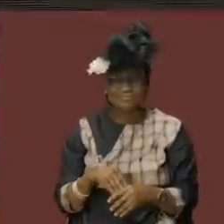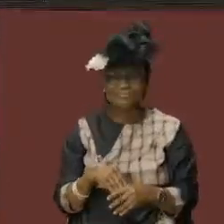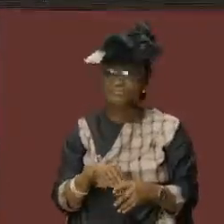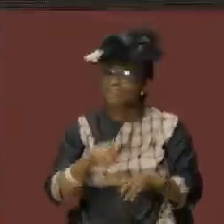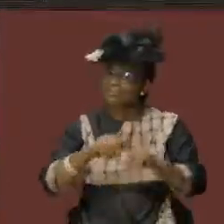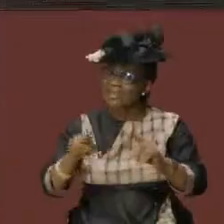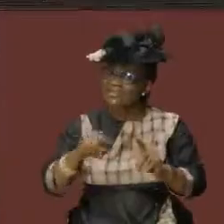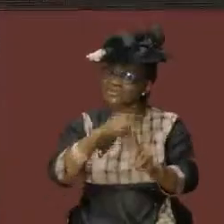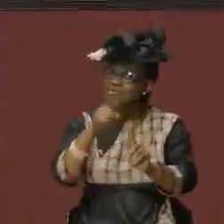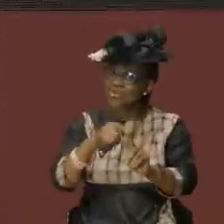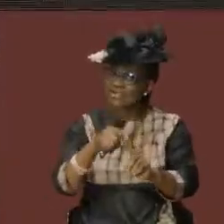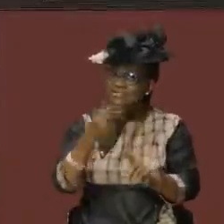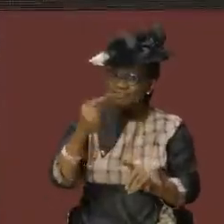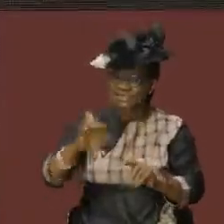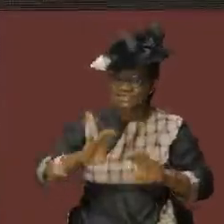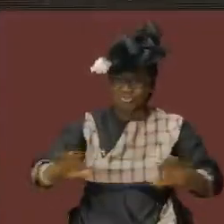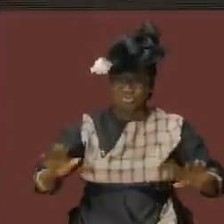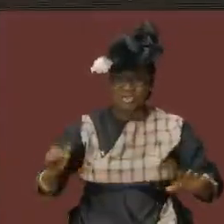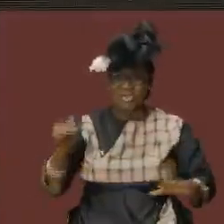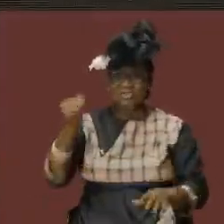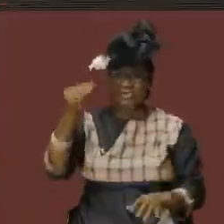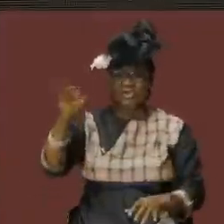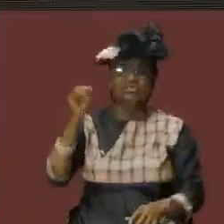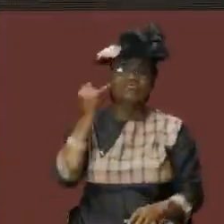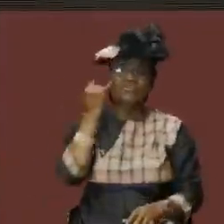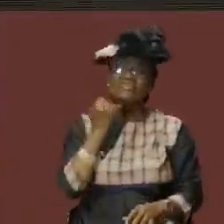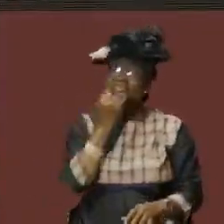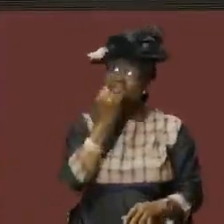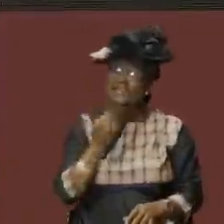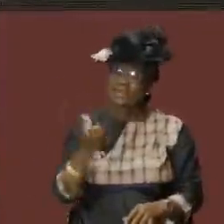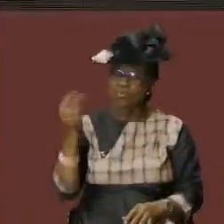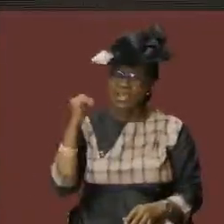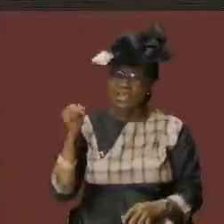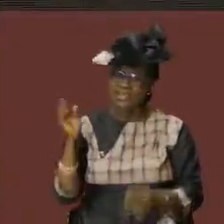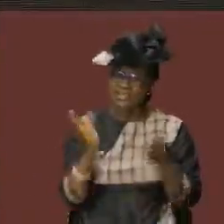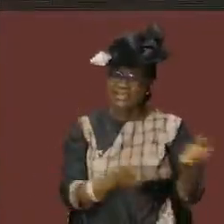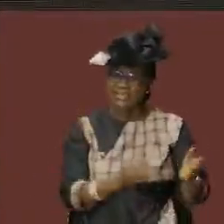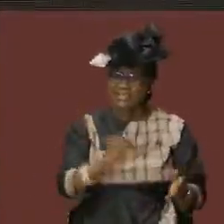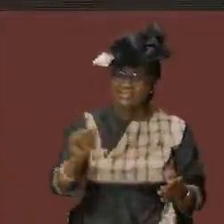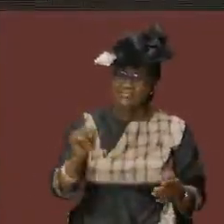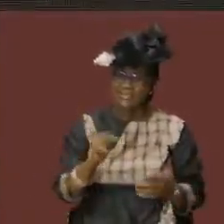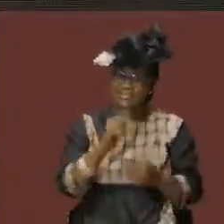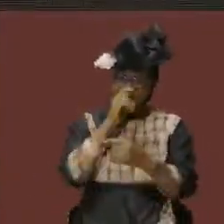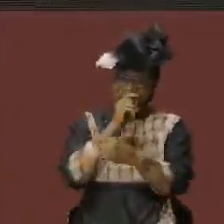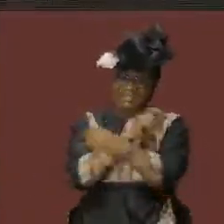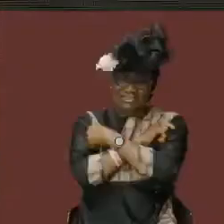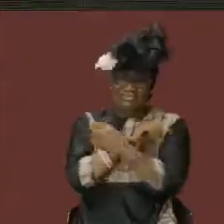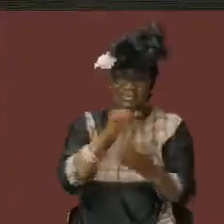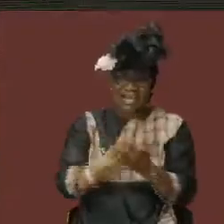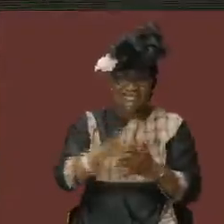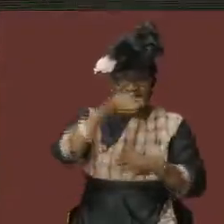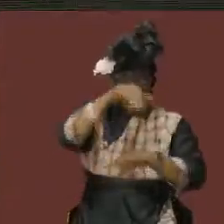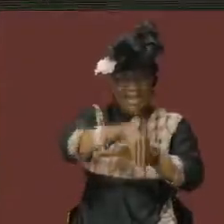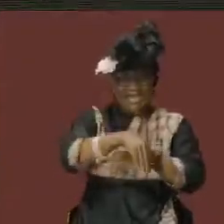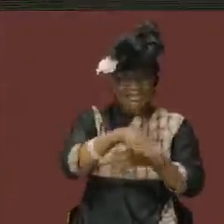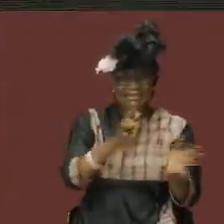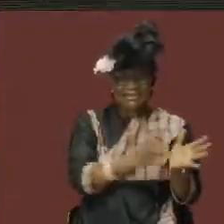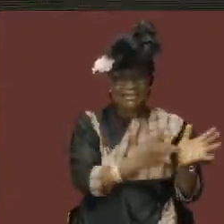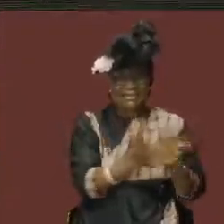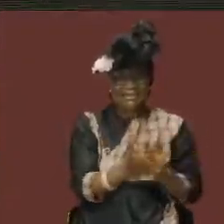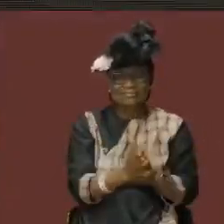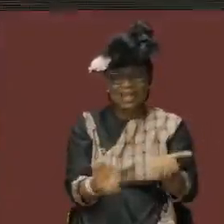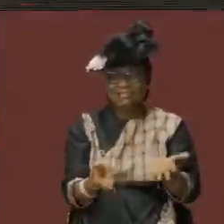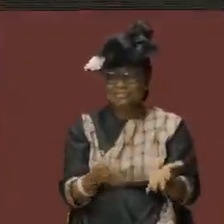But when the children of Israel were leaving Egypt, that night, the Bible said, they spoiled